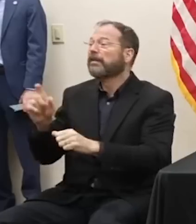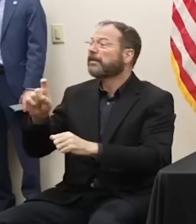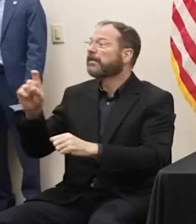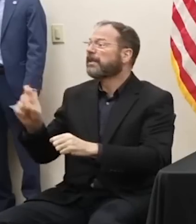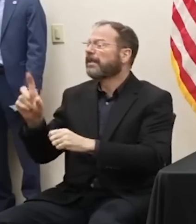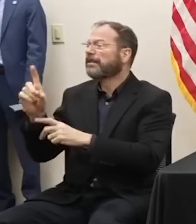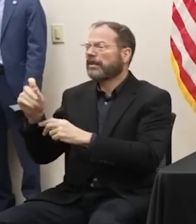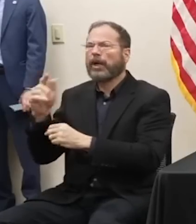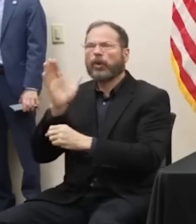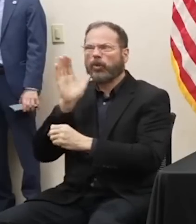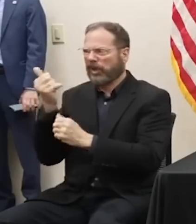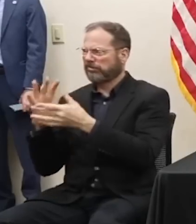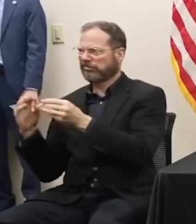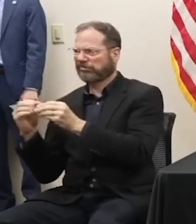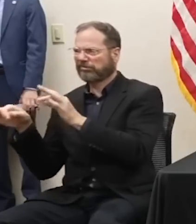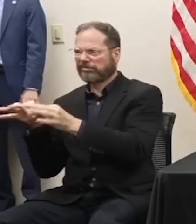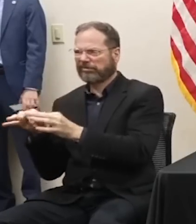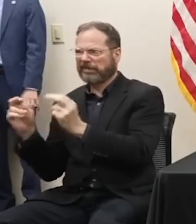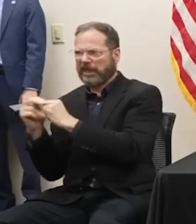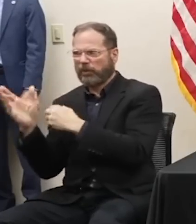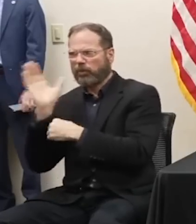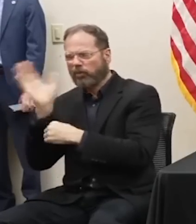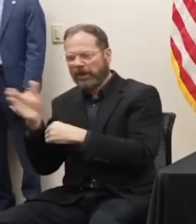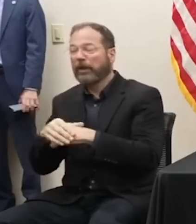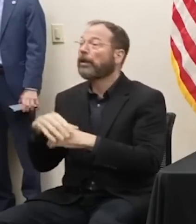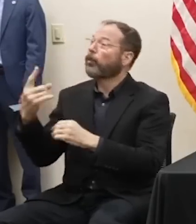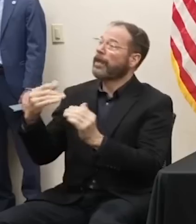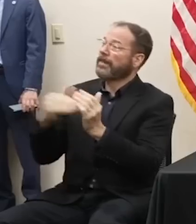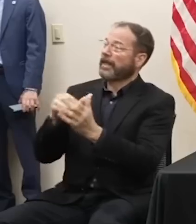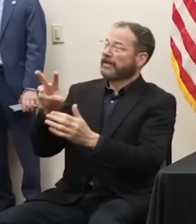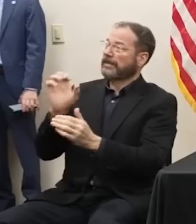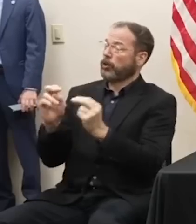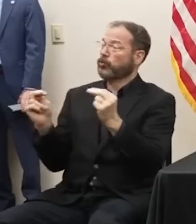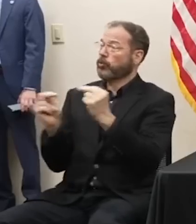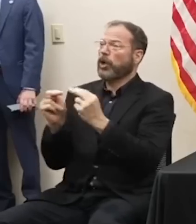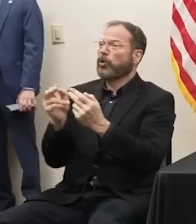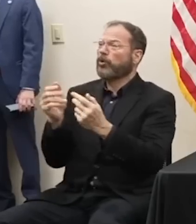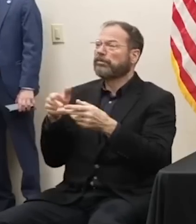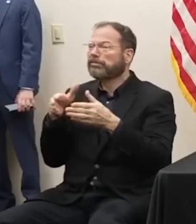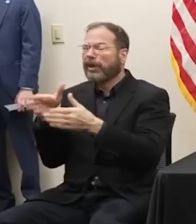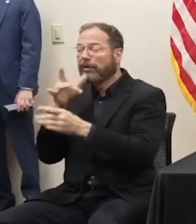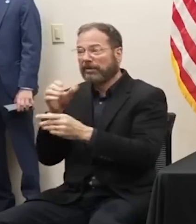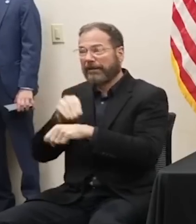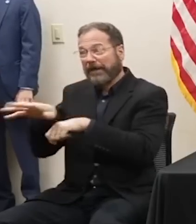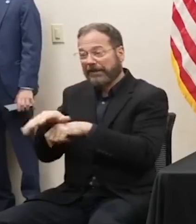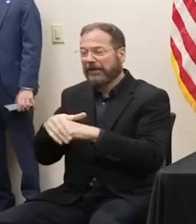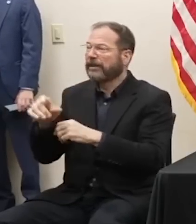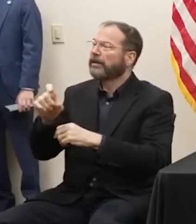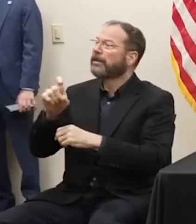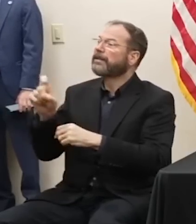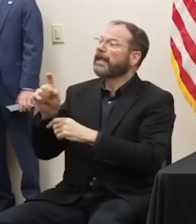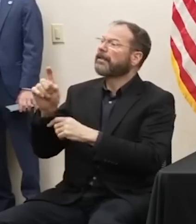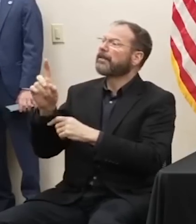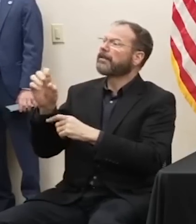get a more detailed briefing momentarily, approximately 1,600 roads are impacted. TxDOT has used more